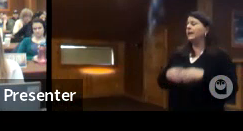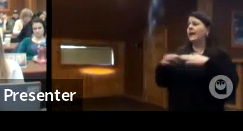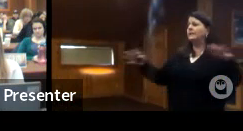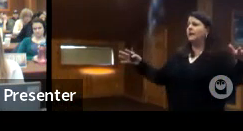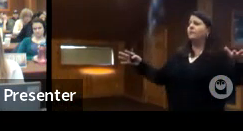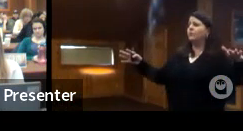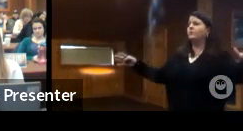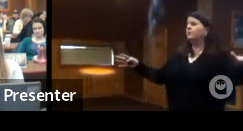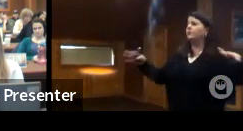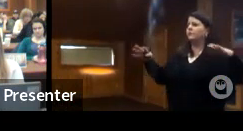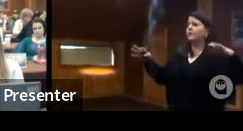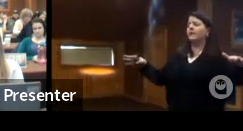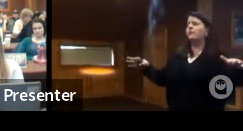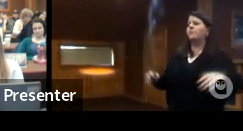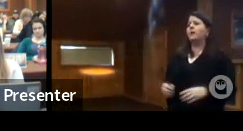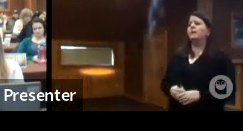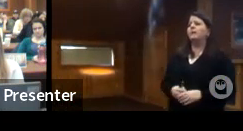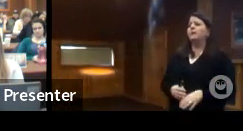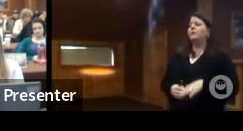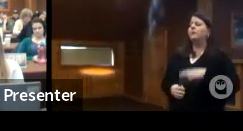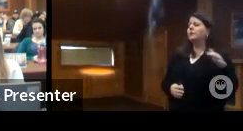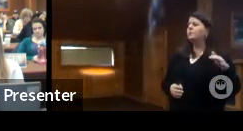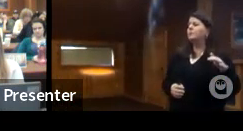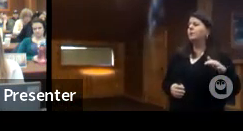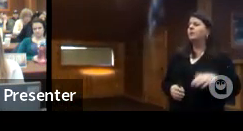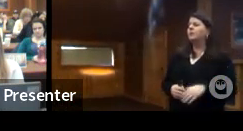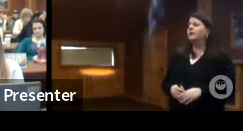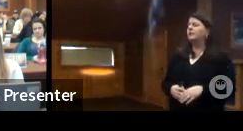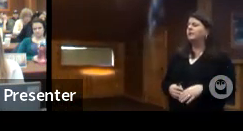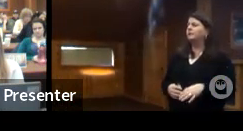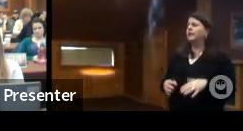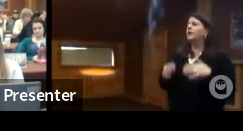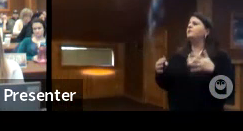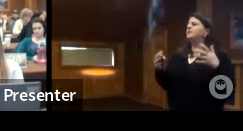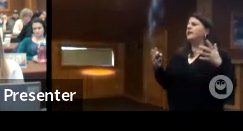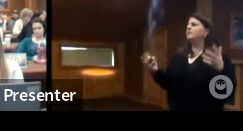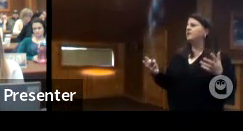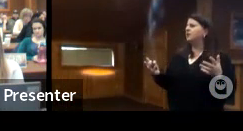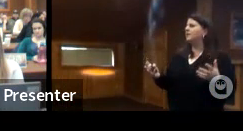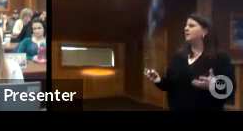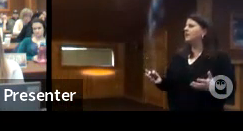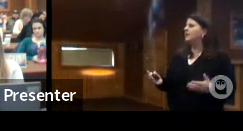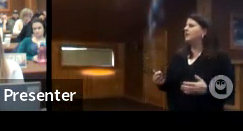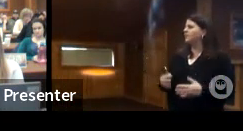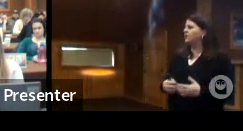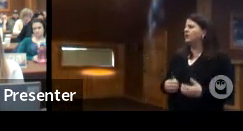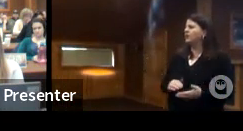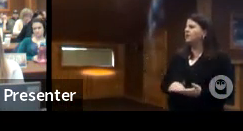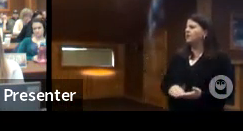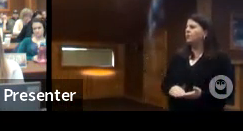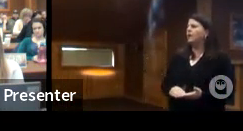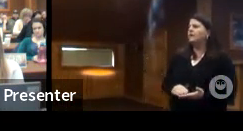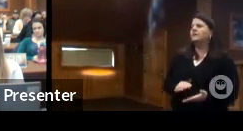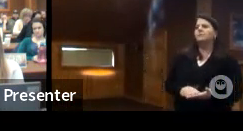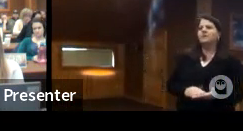that list that hands down, they won't do it if they don't get paid. But there are other people that understand the vision and the need, especially